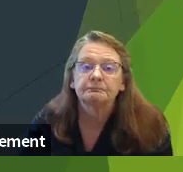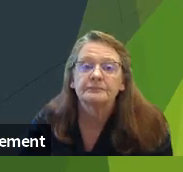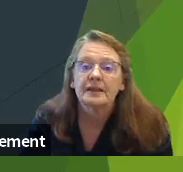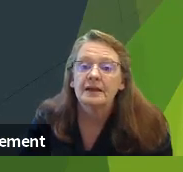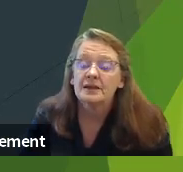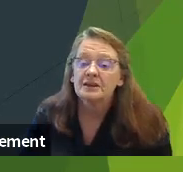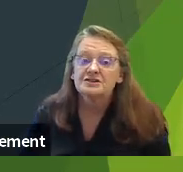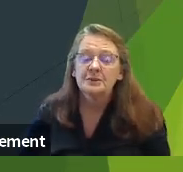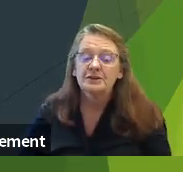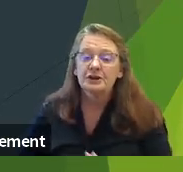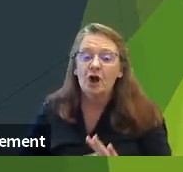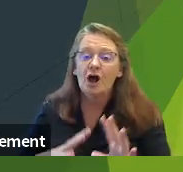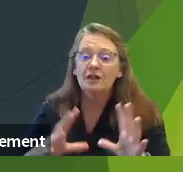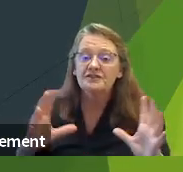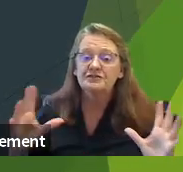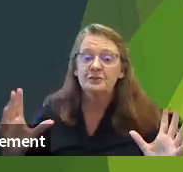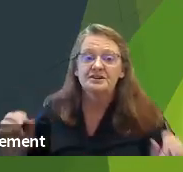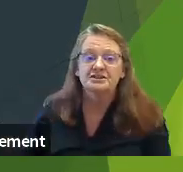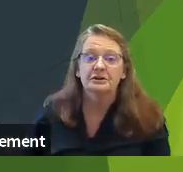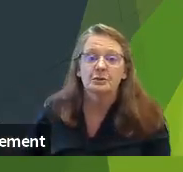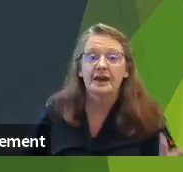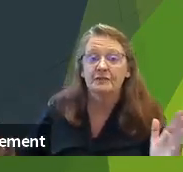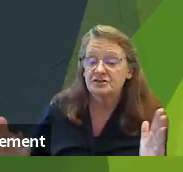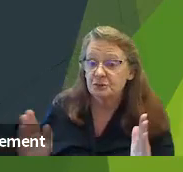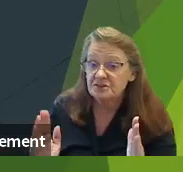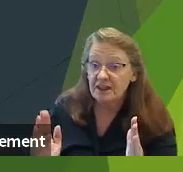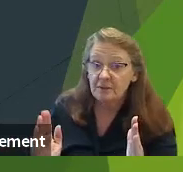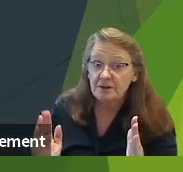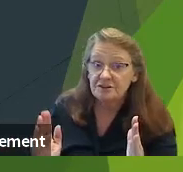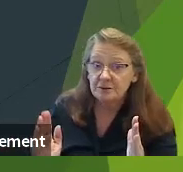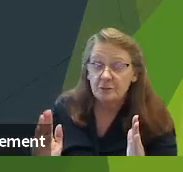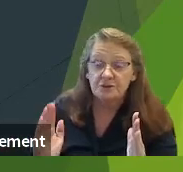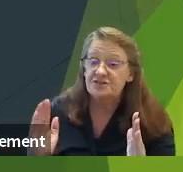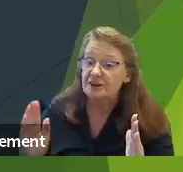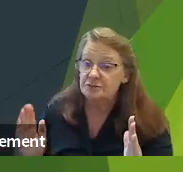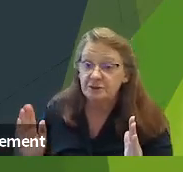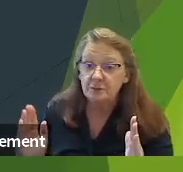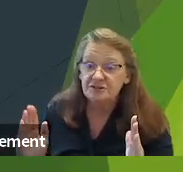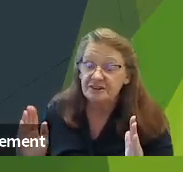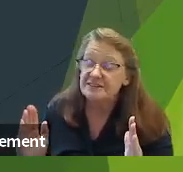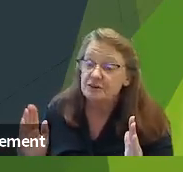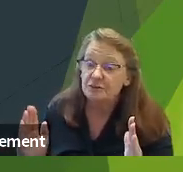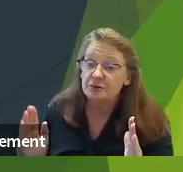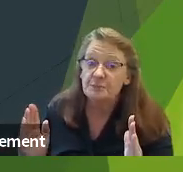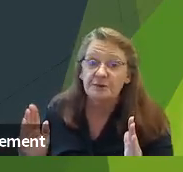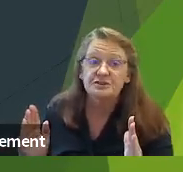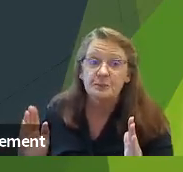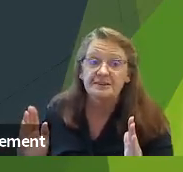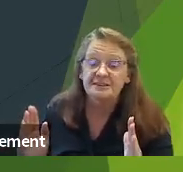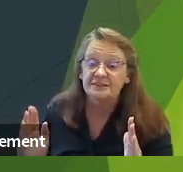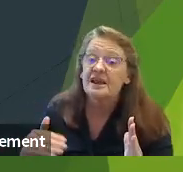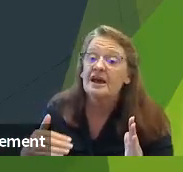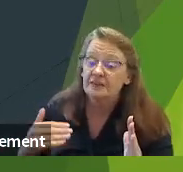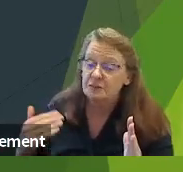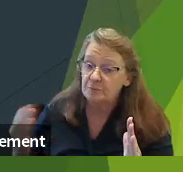So we look at all this information. We have our source language, which is the interlingual skills that you've learned in